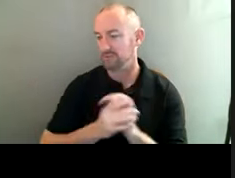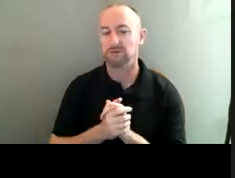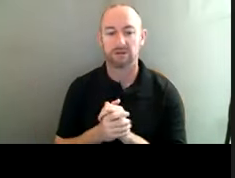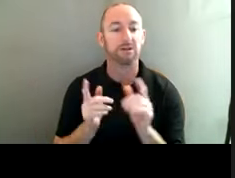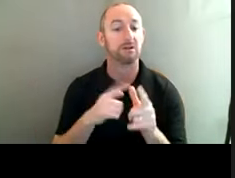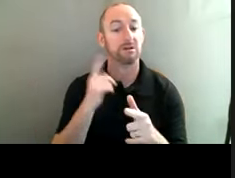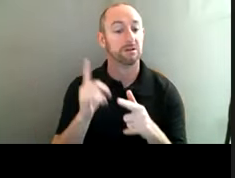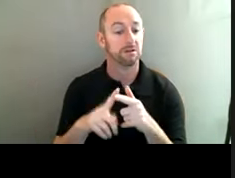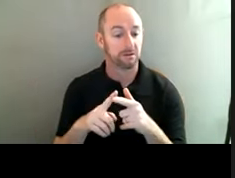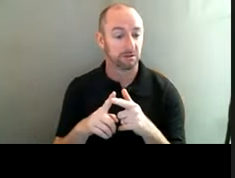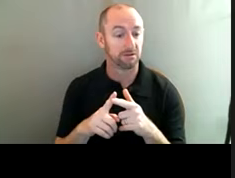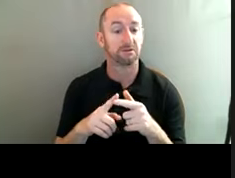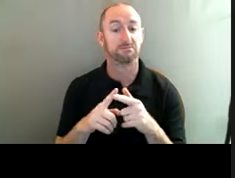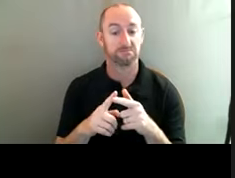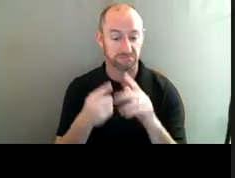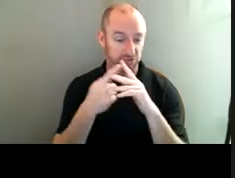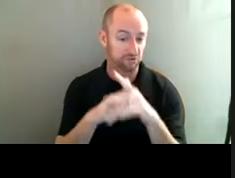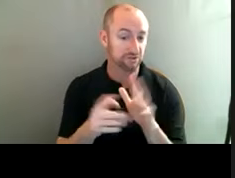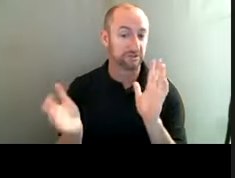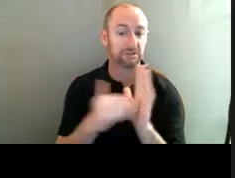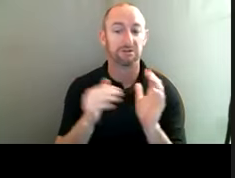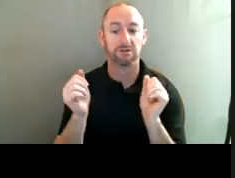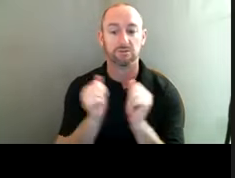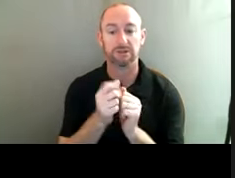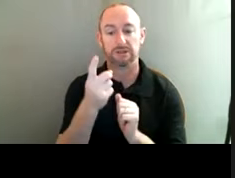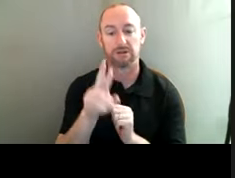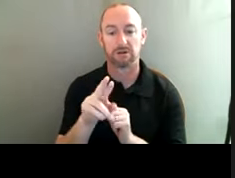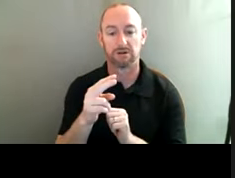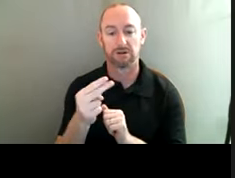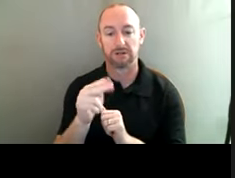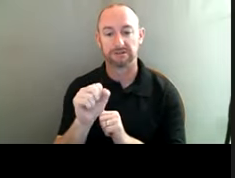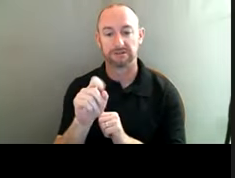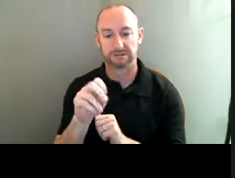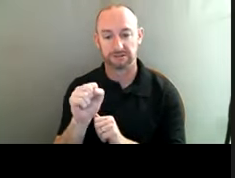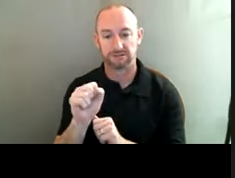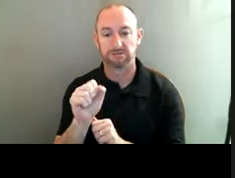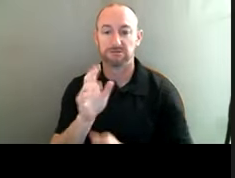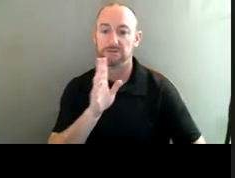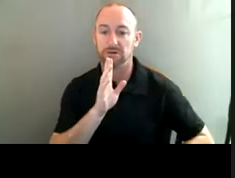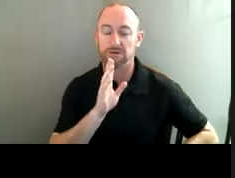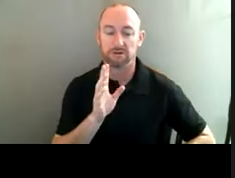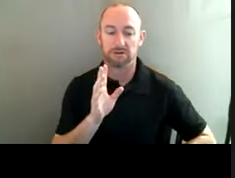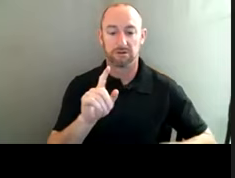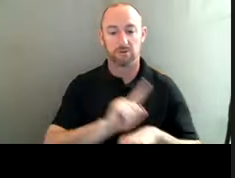then we'll reconvene here with Dr. Casey's talk at